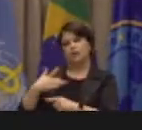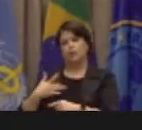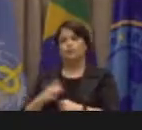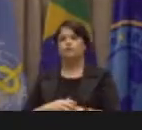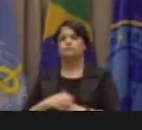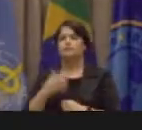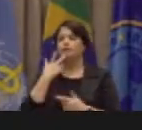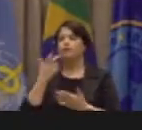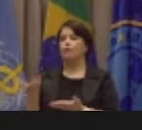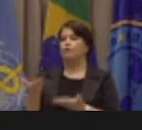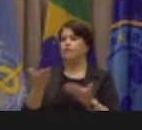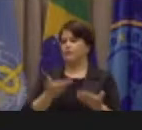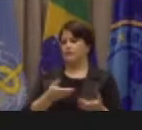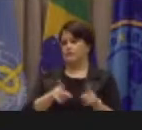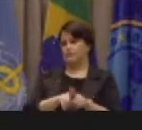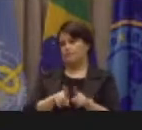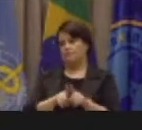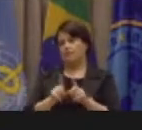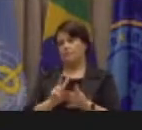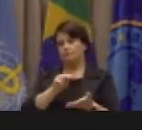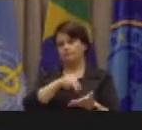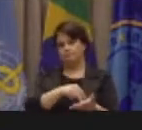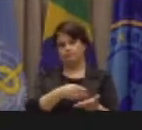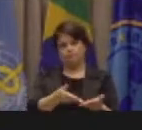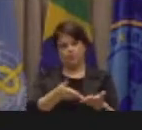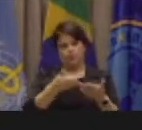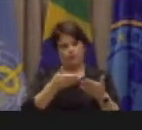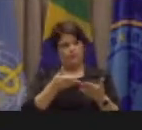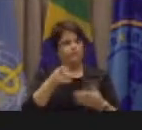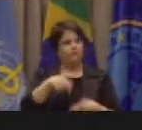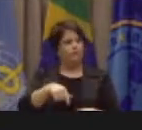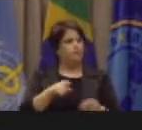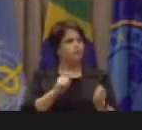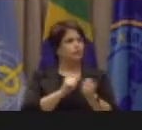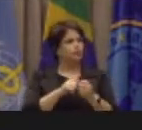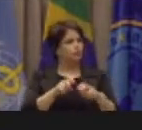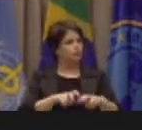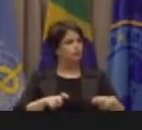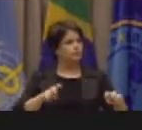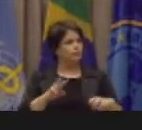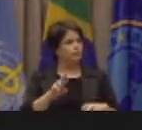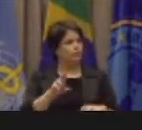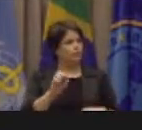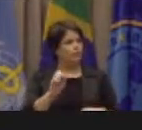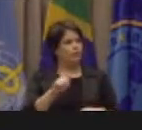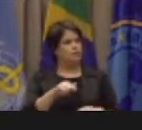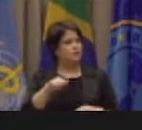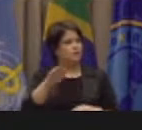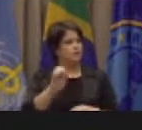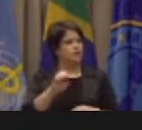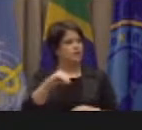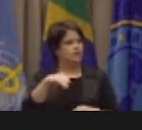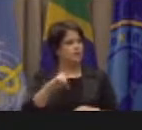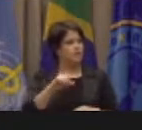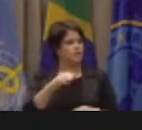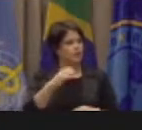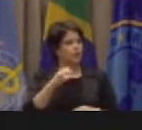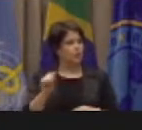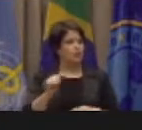Action in Health. I would also like to invite to the stage and to be at the table Rosana de Mendonça